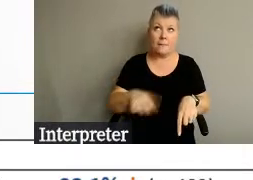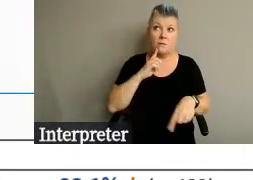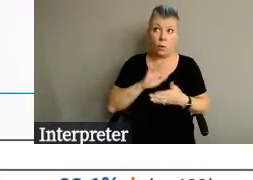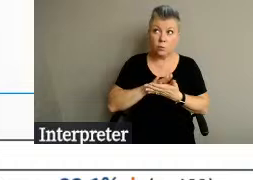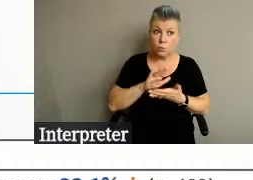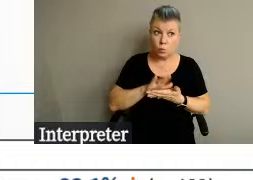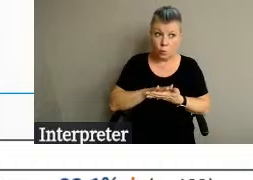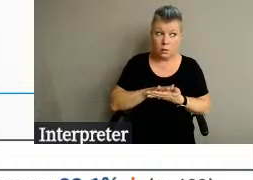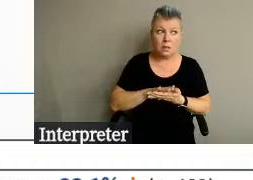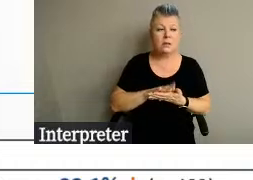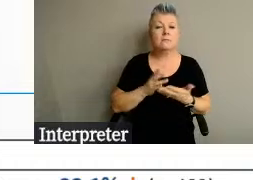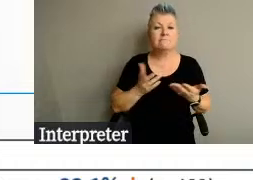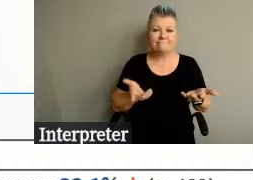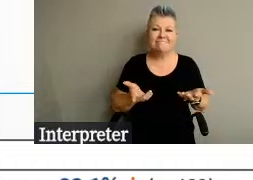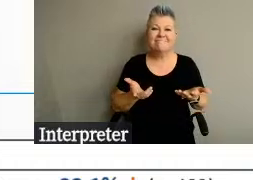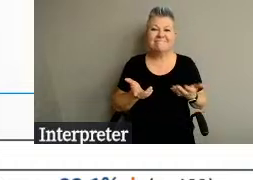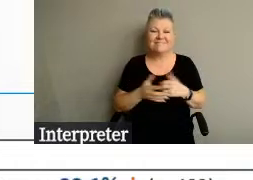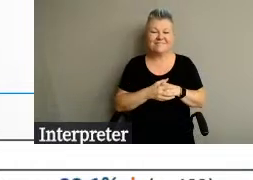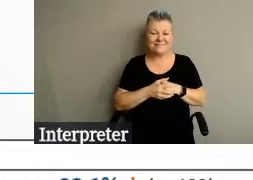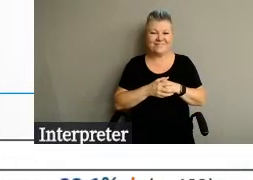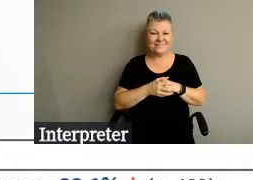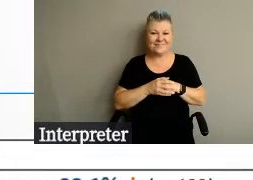To the whole, I know.